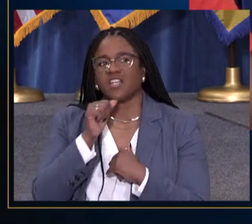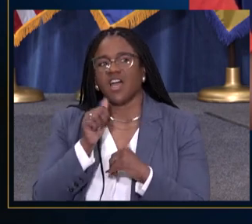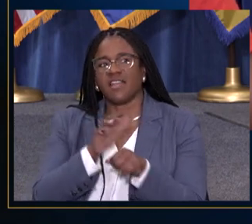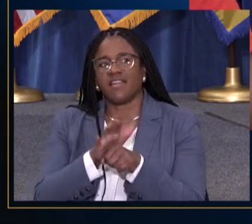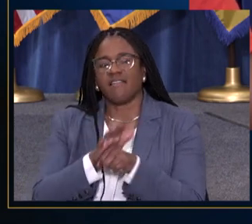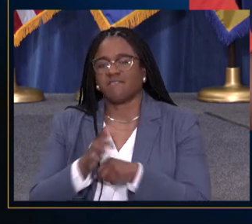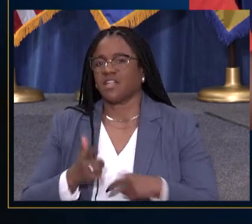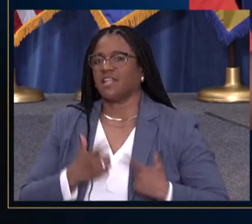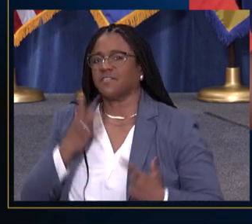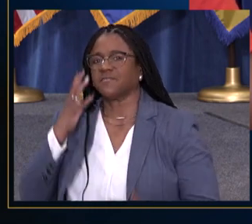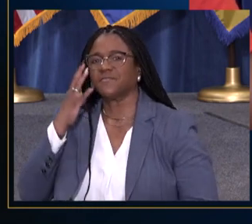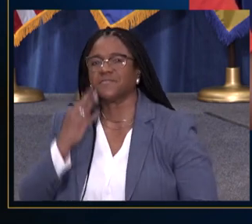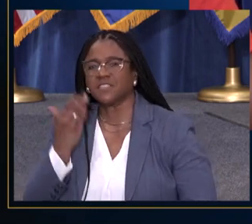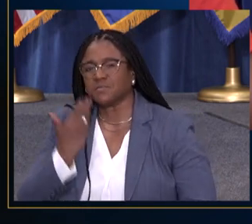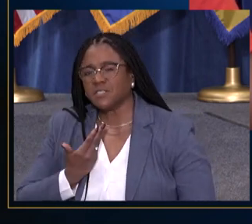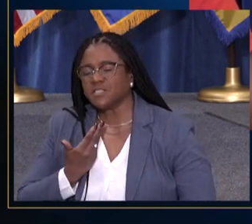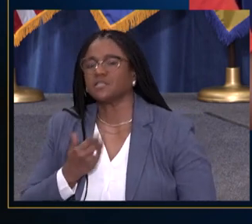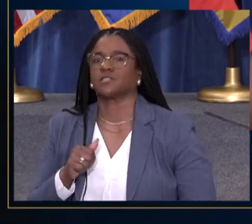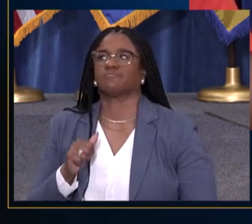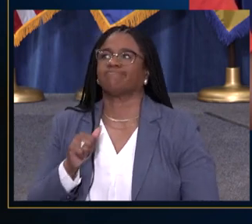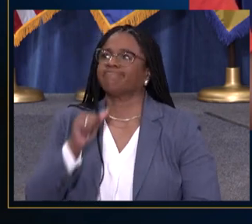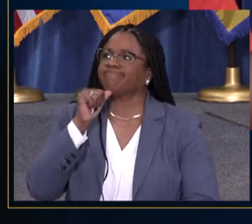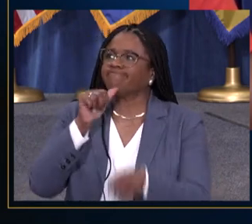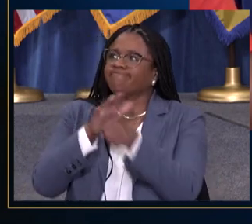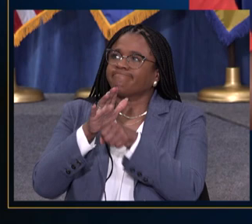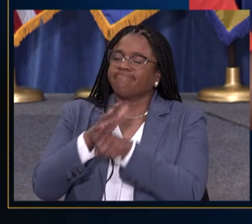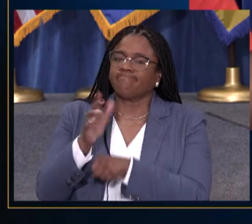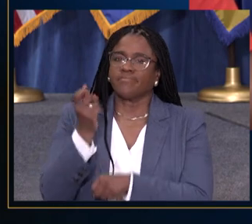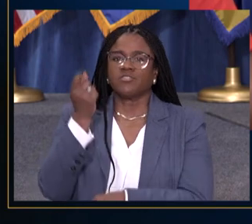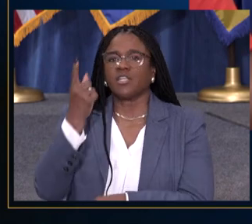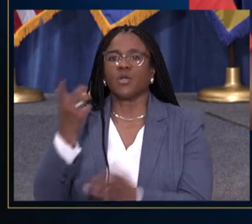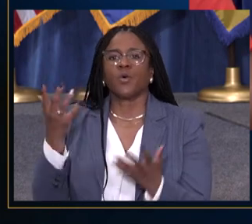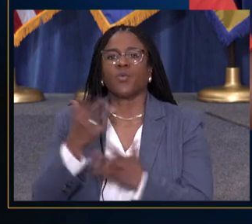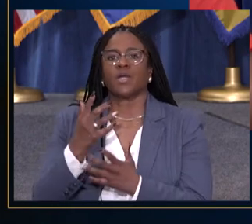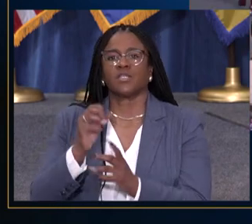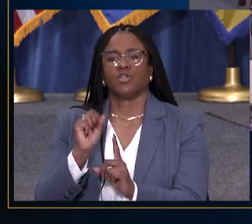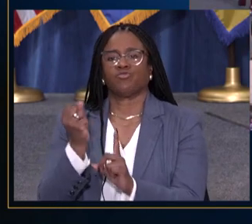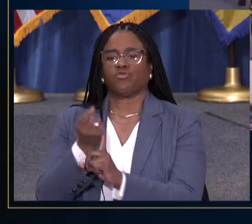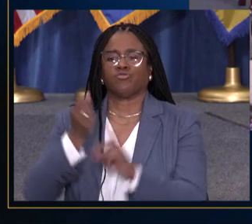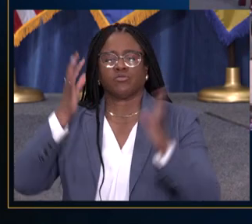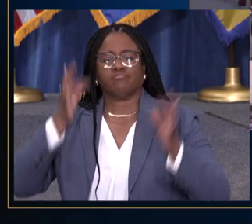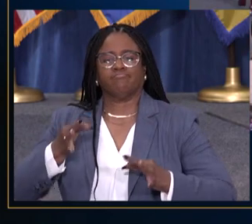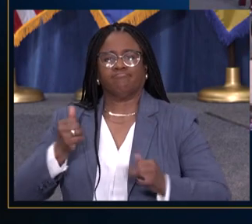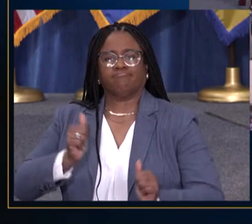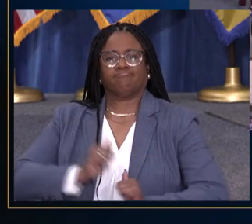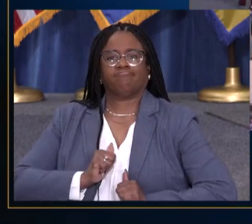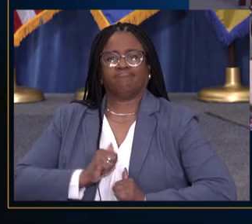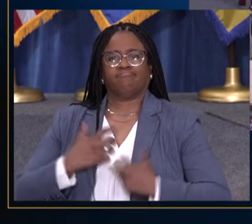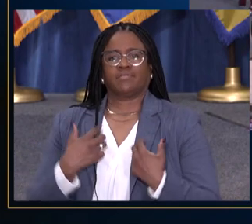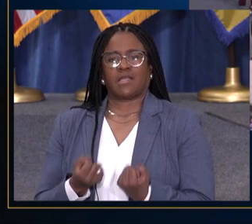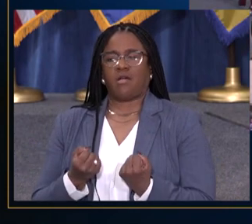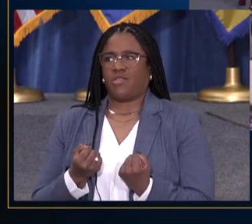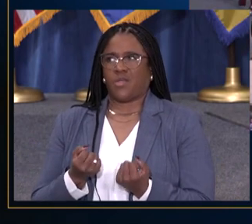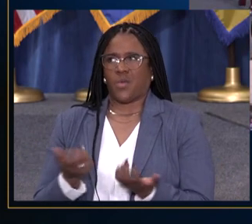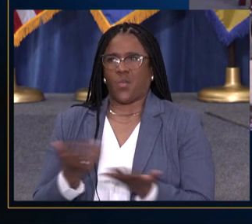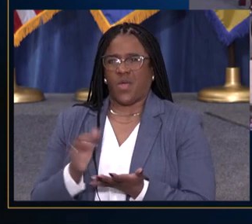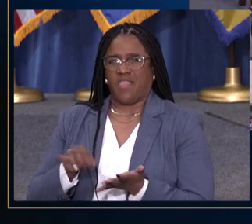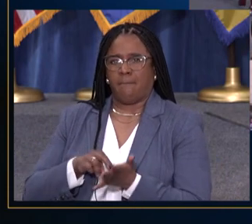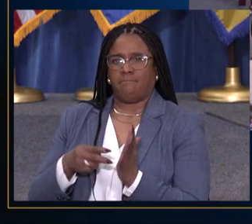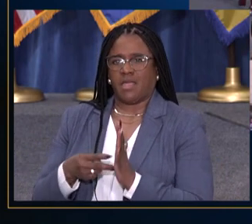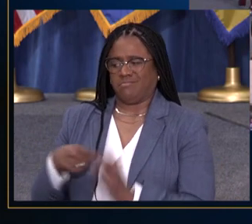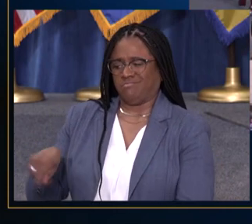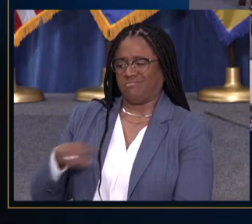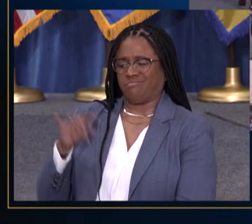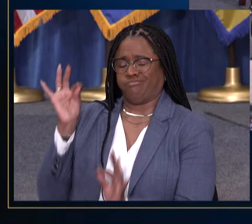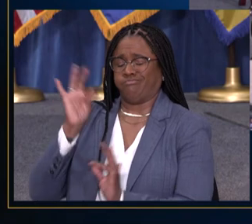lived experiences, the lack of understanding of even what social determinants of health mean, the lack of maybe you